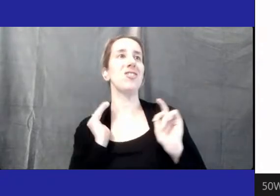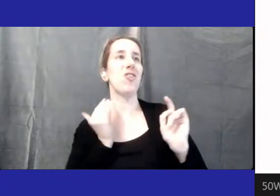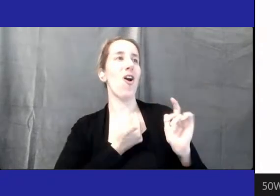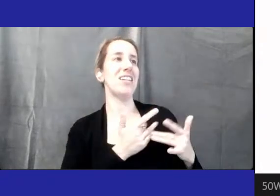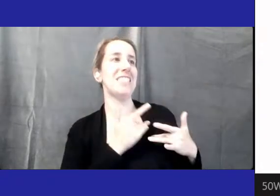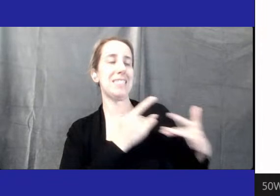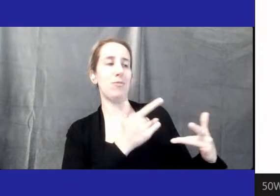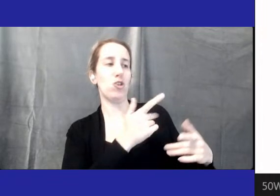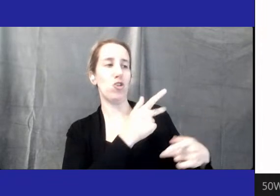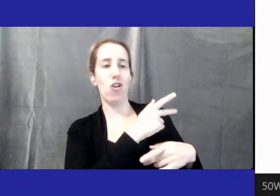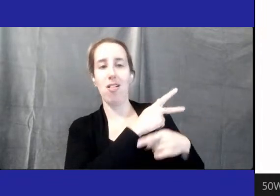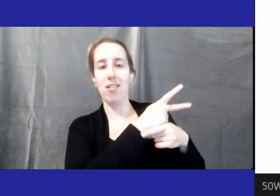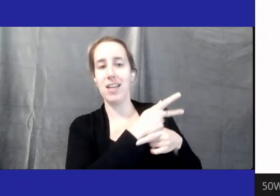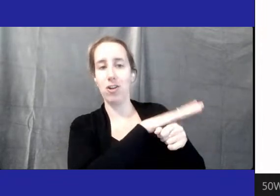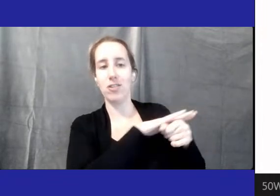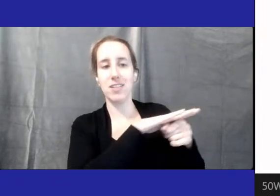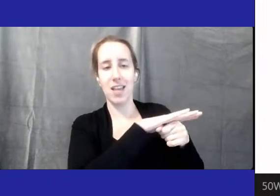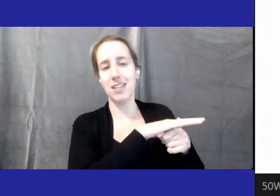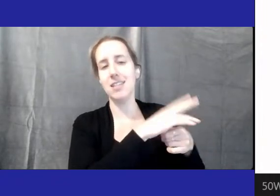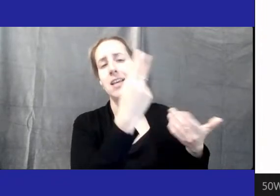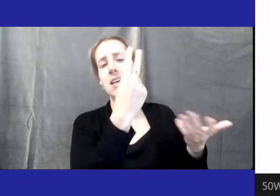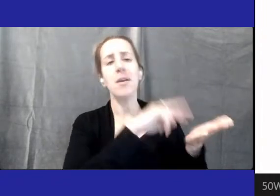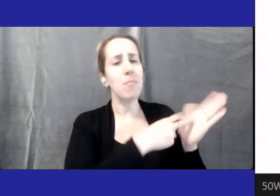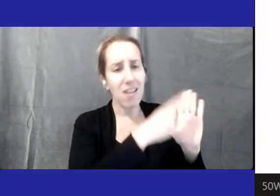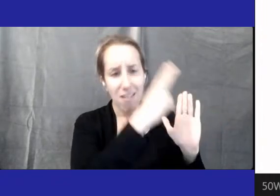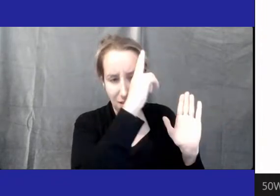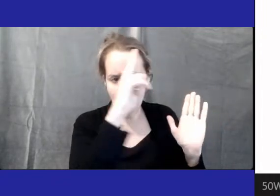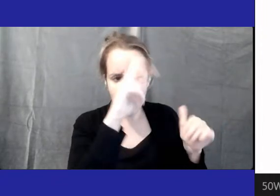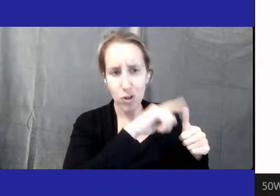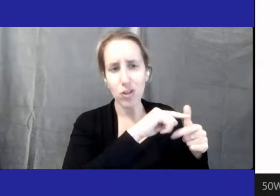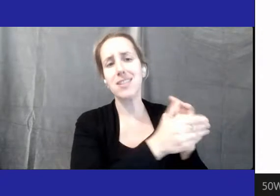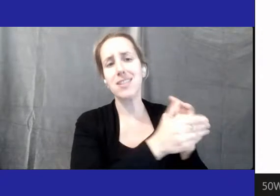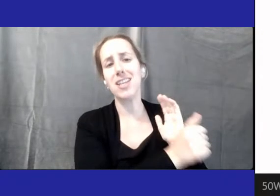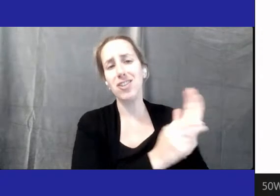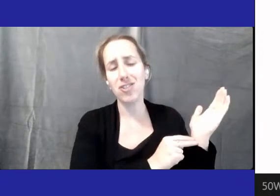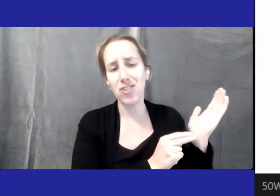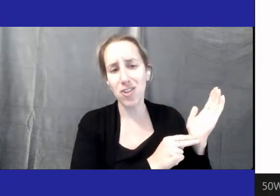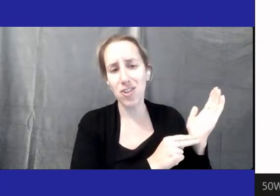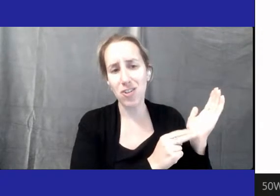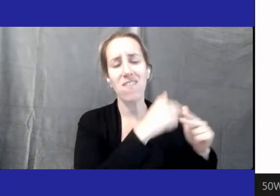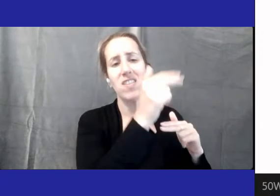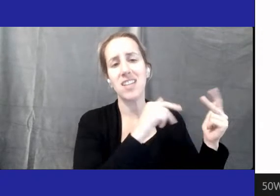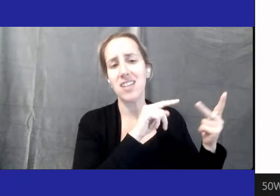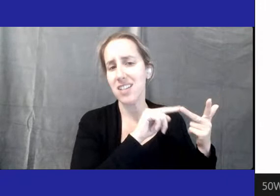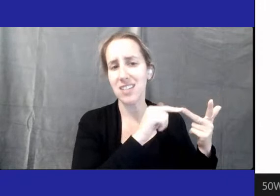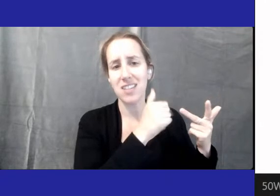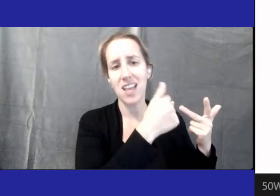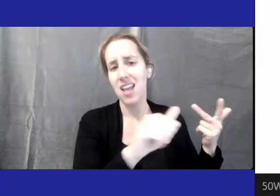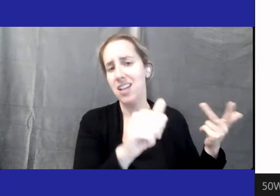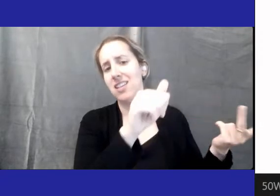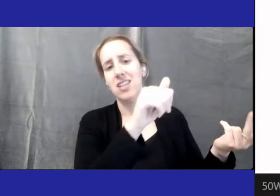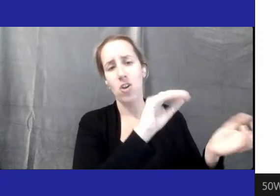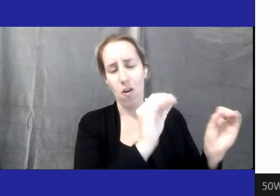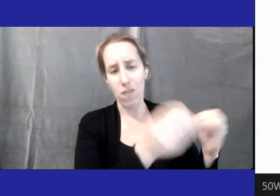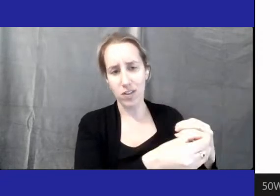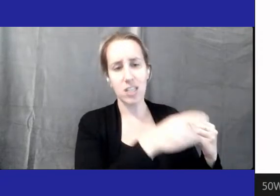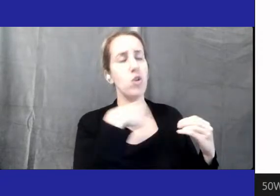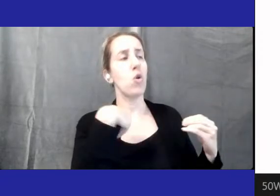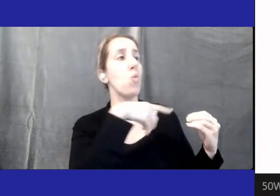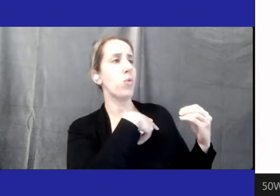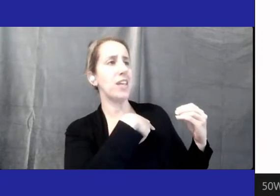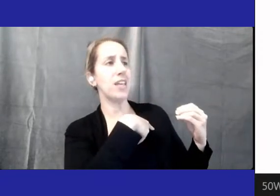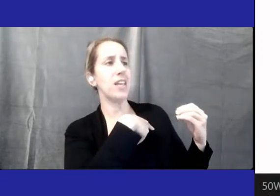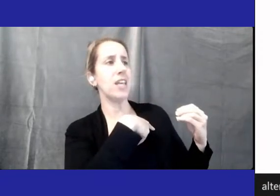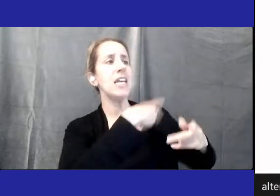hospitals, health centers, skilled nursing facilities, where we care for people, generally community dwelling individuals